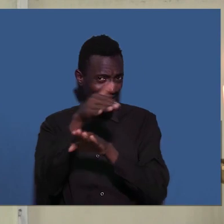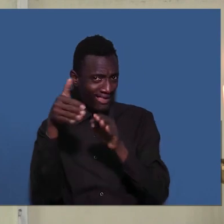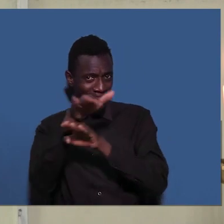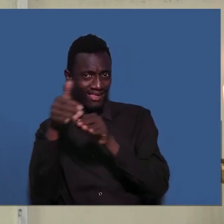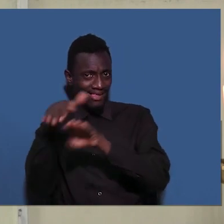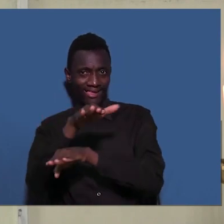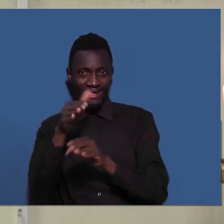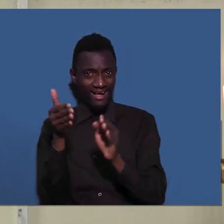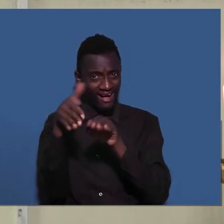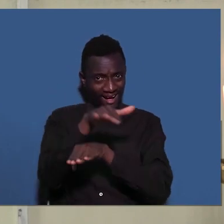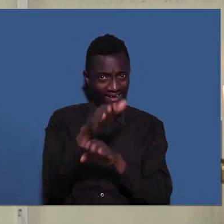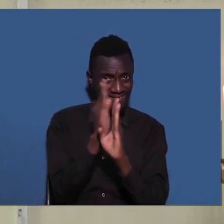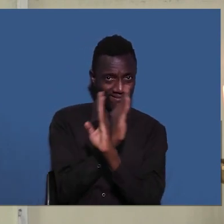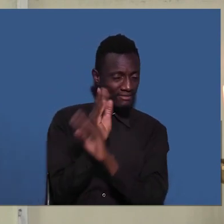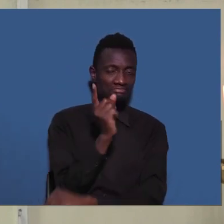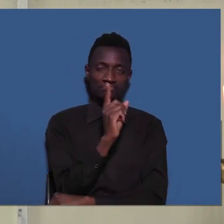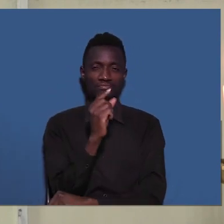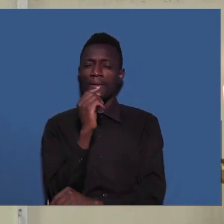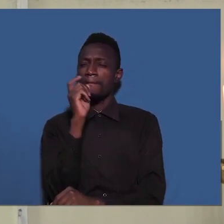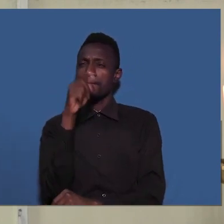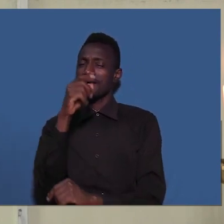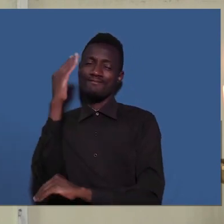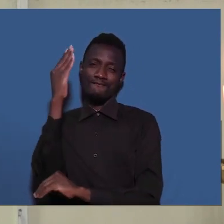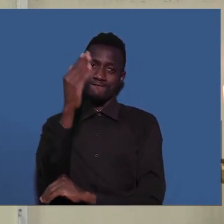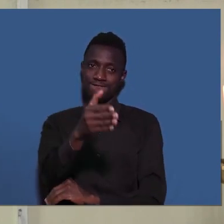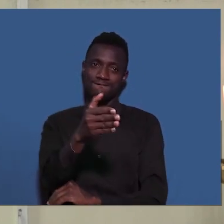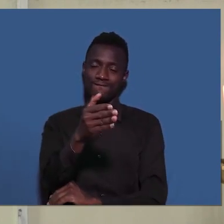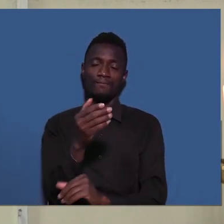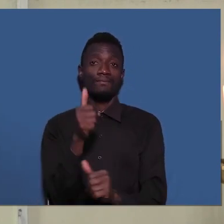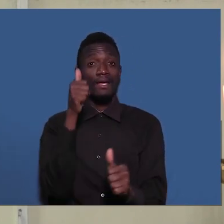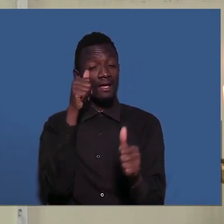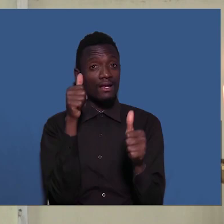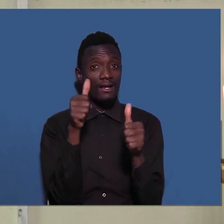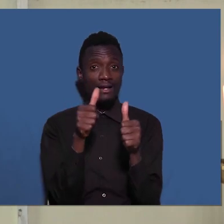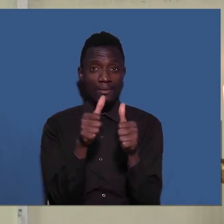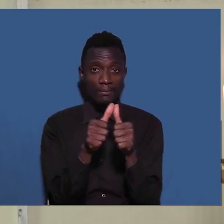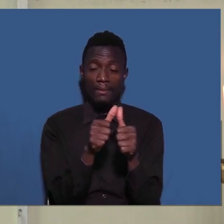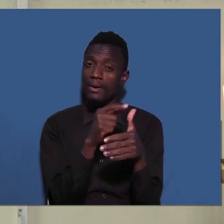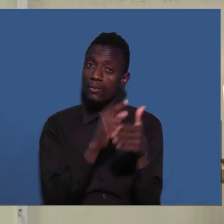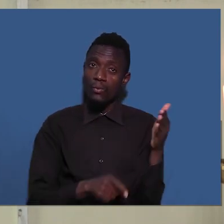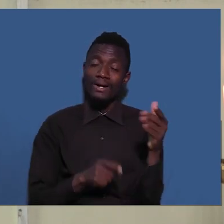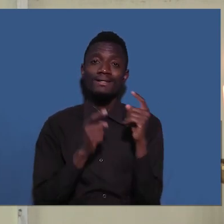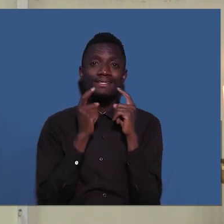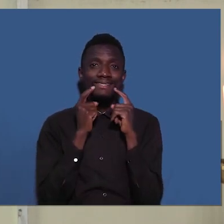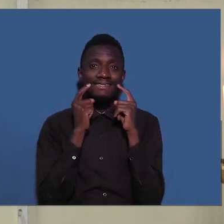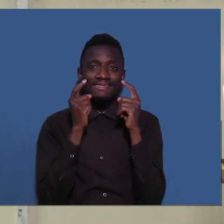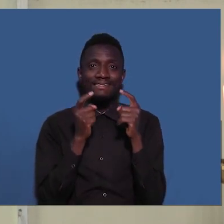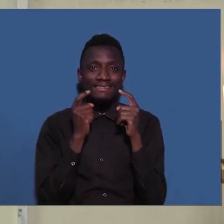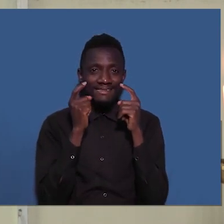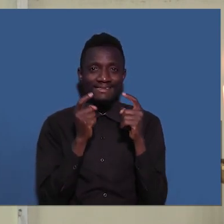repentance. Always remember, sin is an enemy. Dare